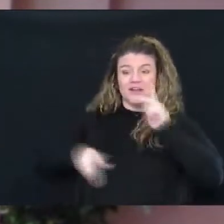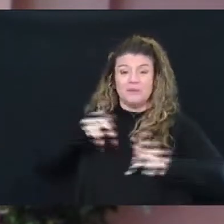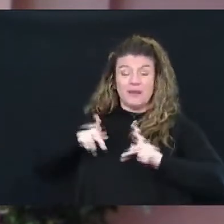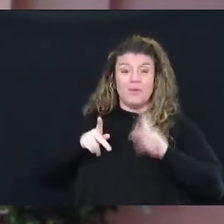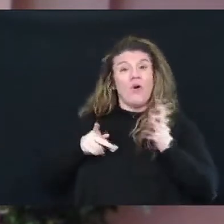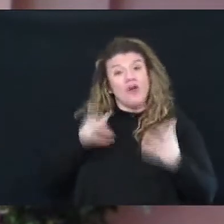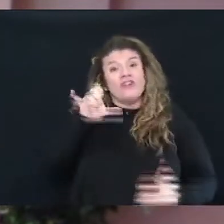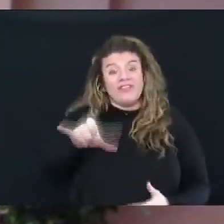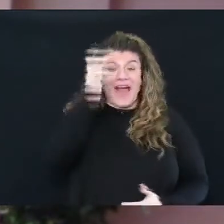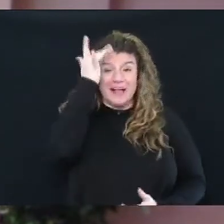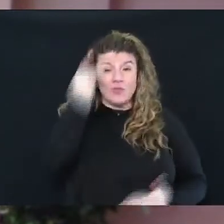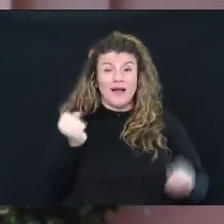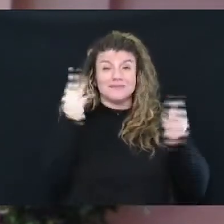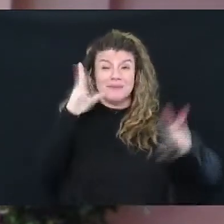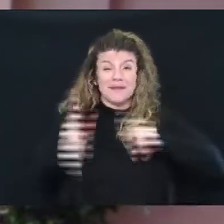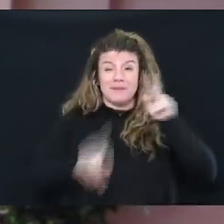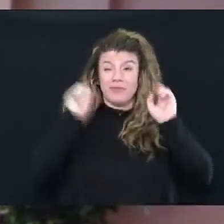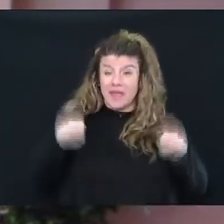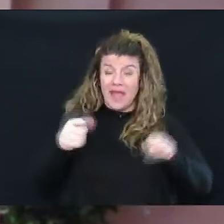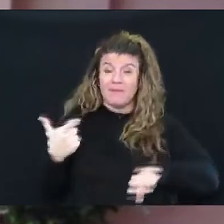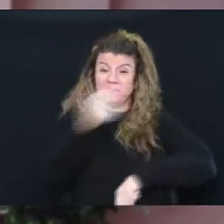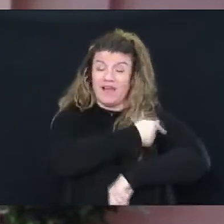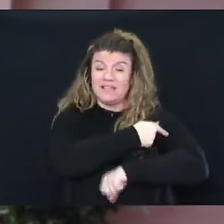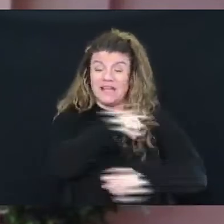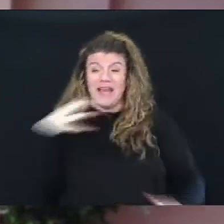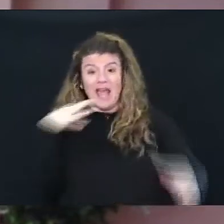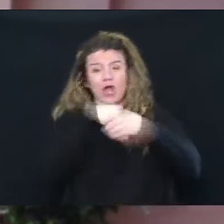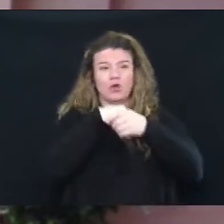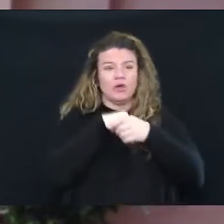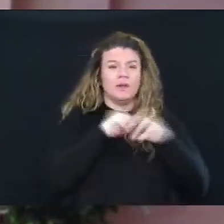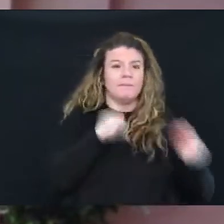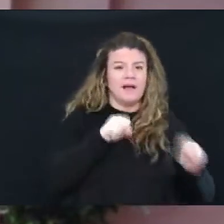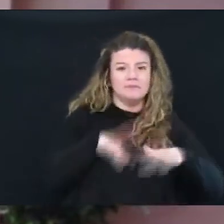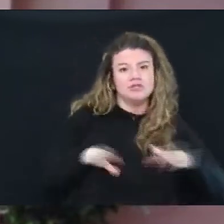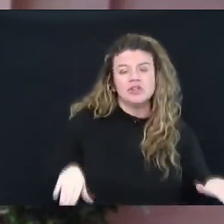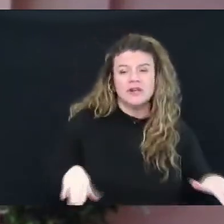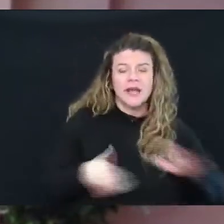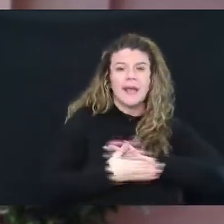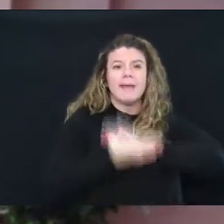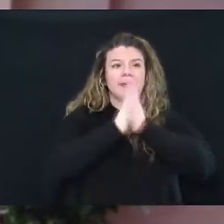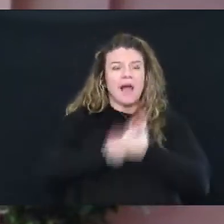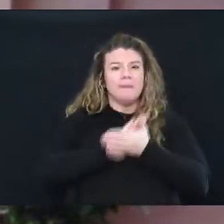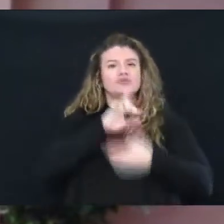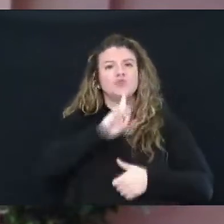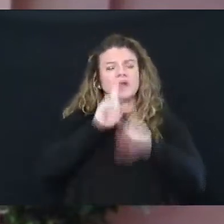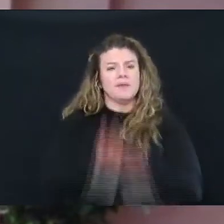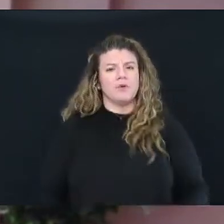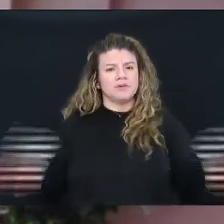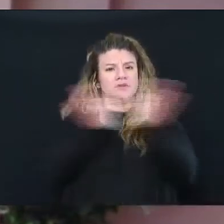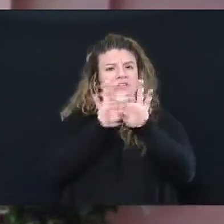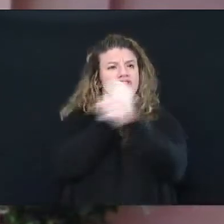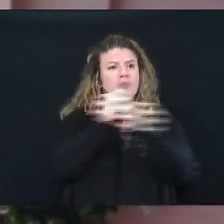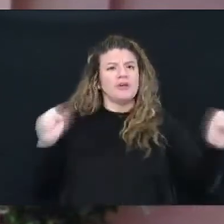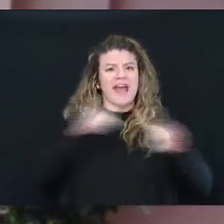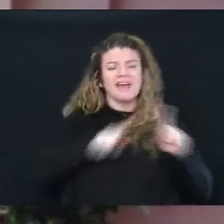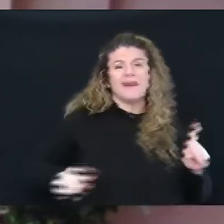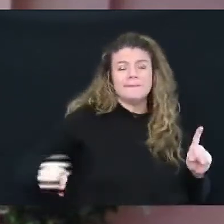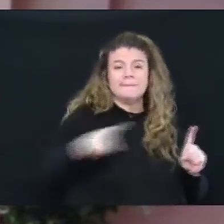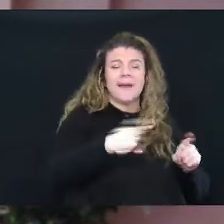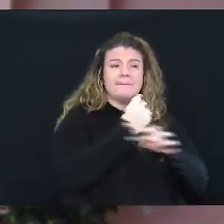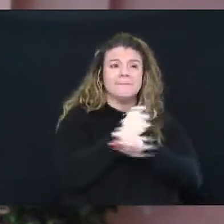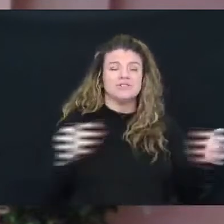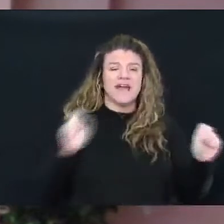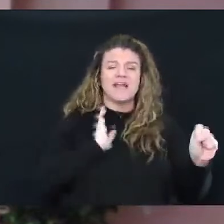people that can be vaccinated, including eligible children, it becomes really critical to protect them and to protect our